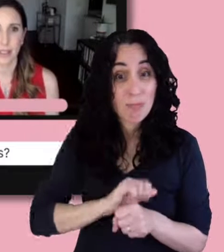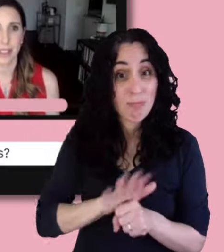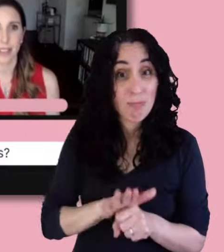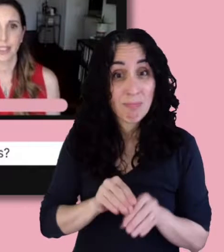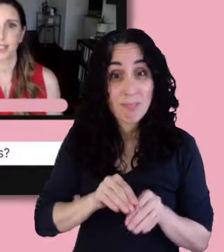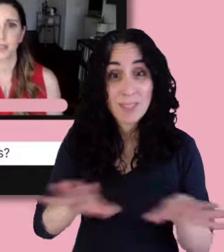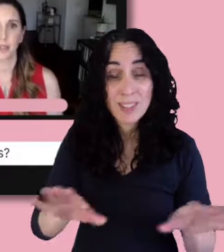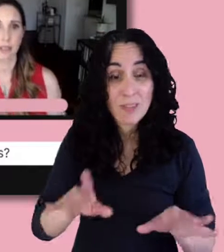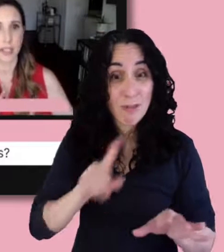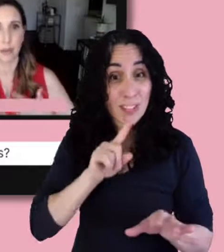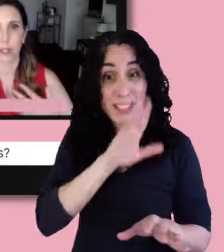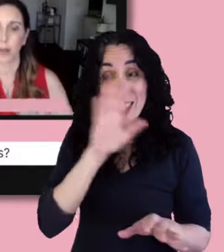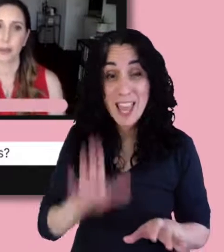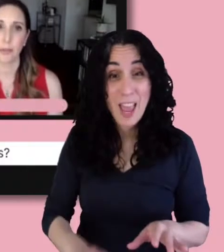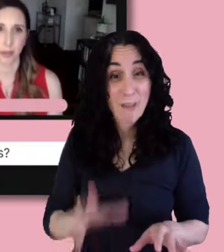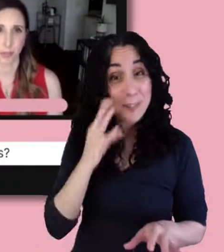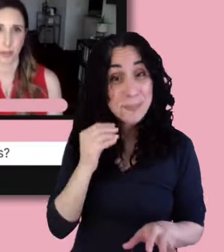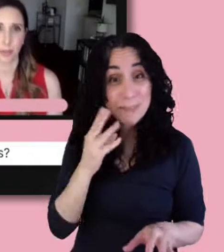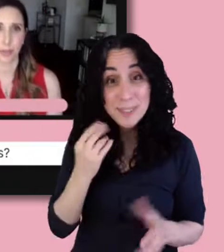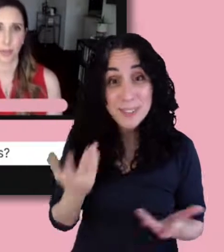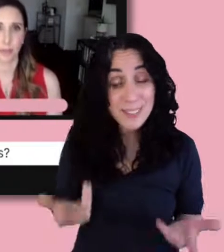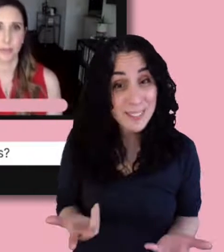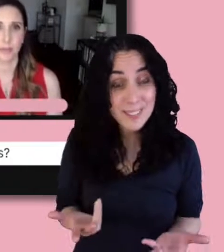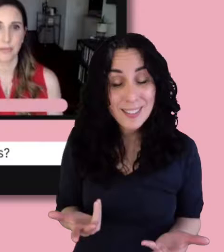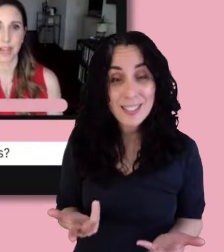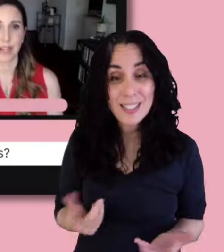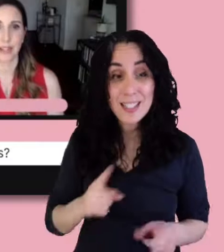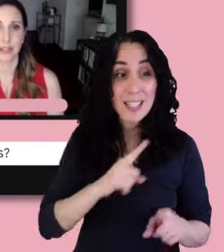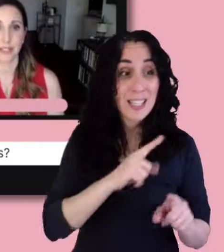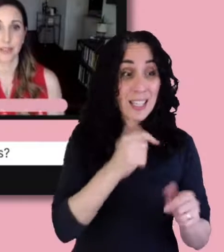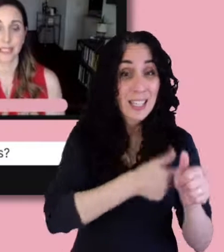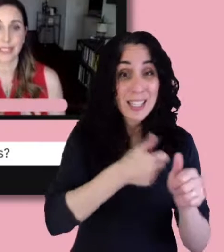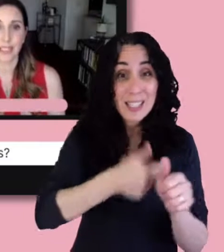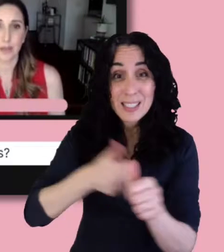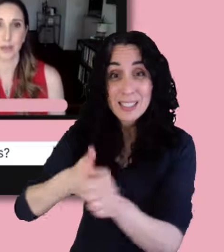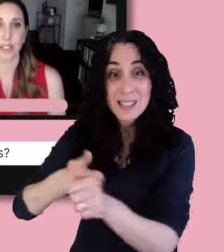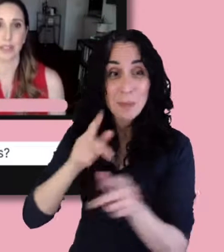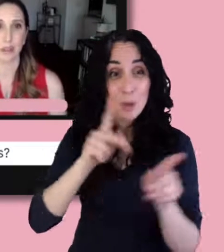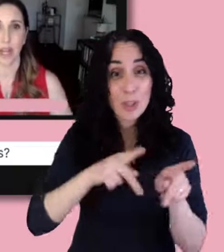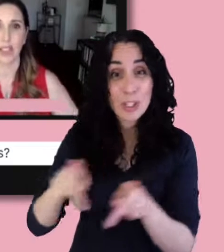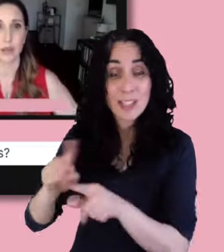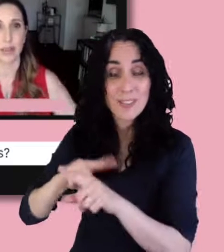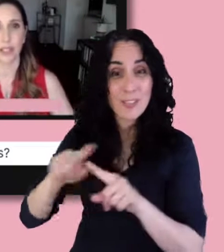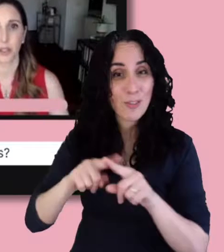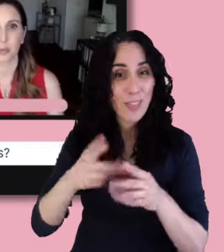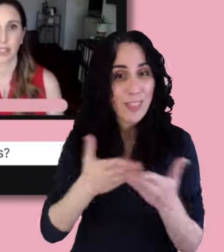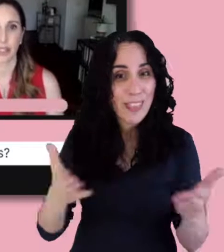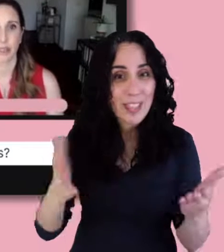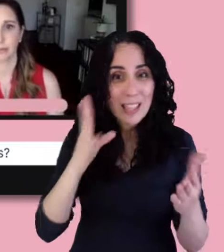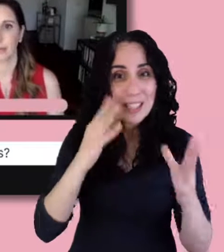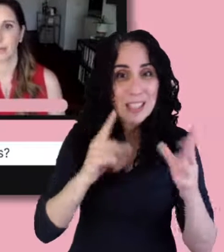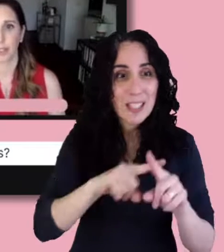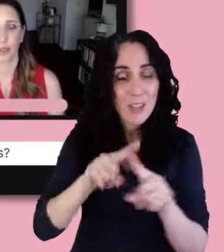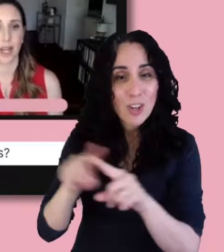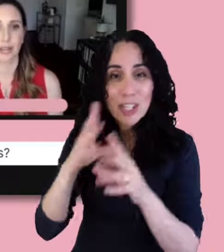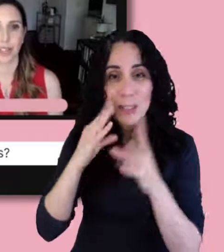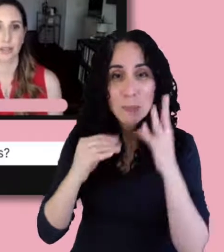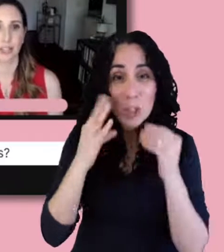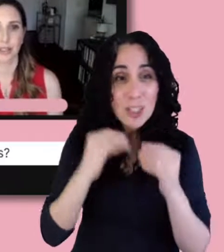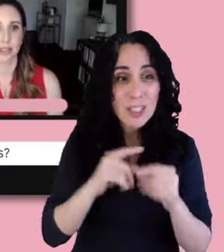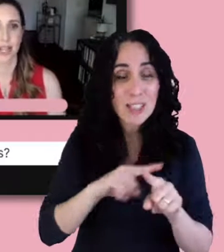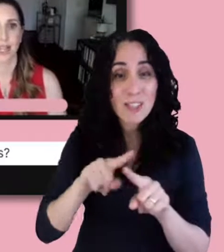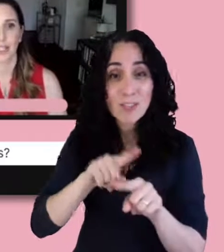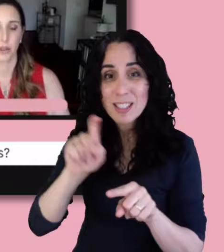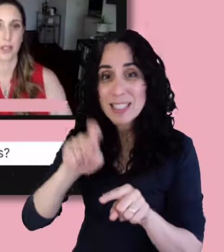experience. Different things will come up for different people, and different needs will even arise, right? You may, have a